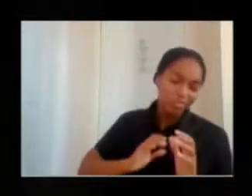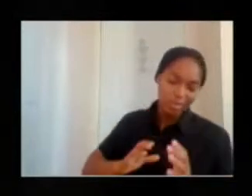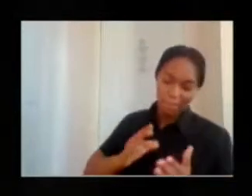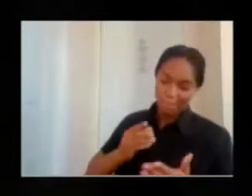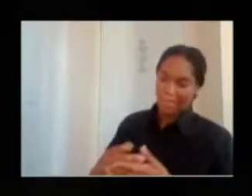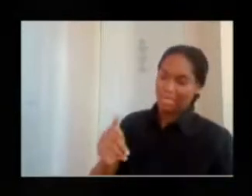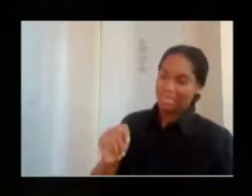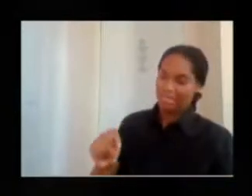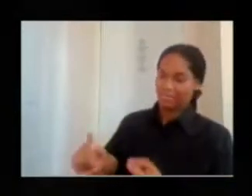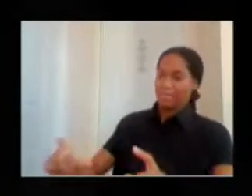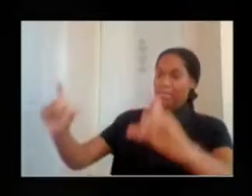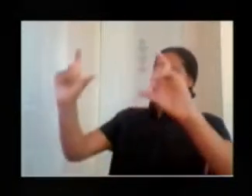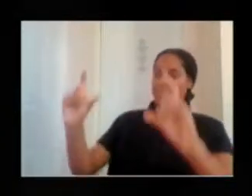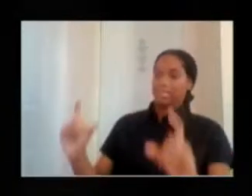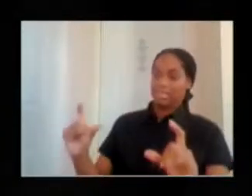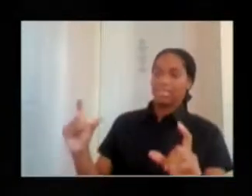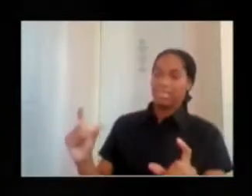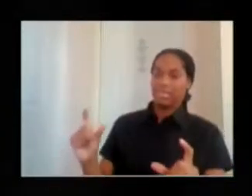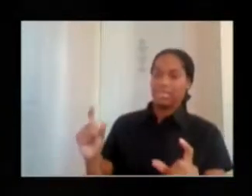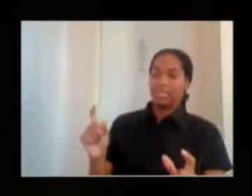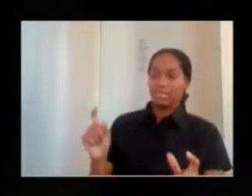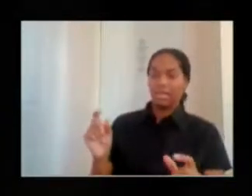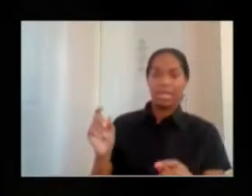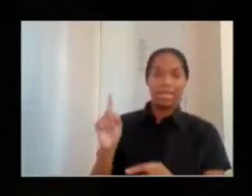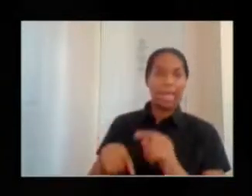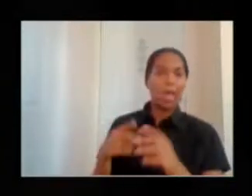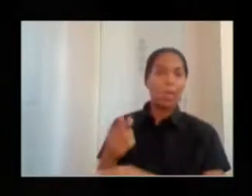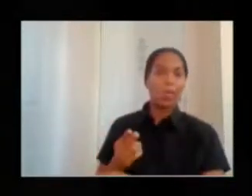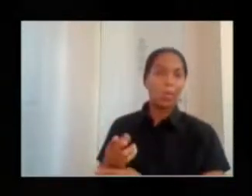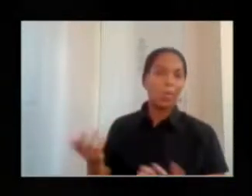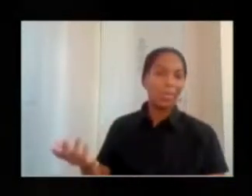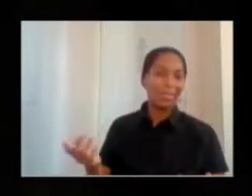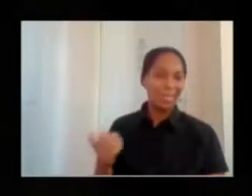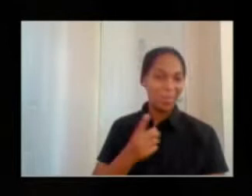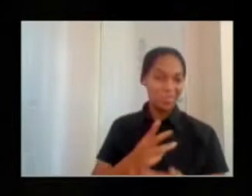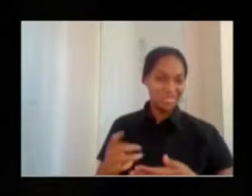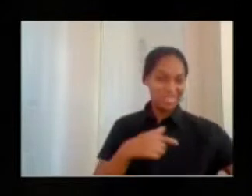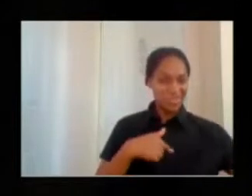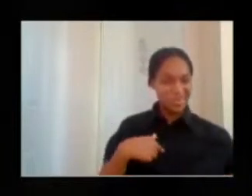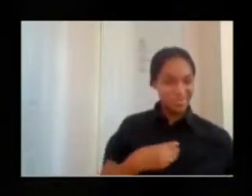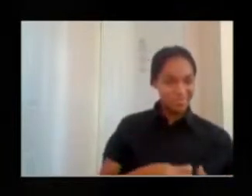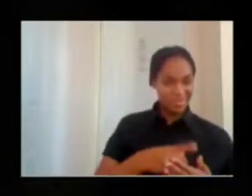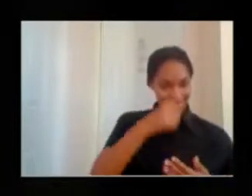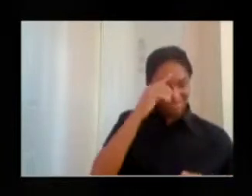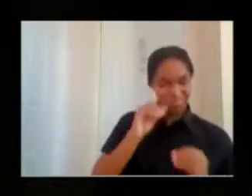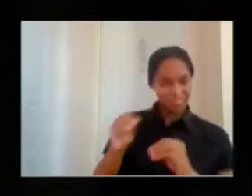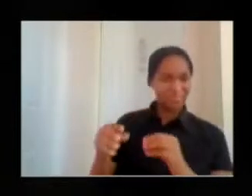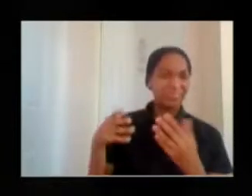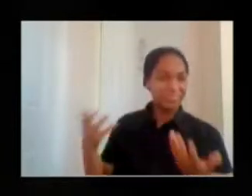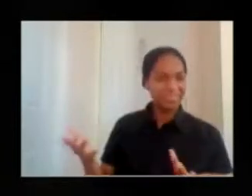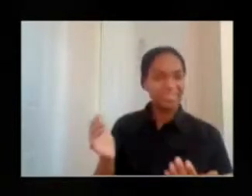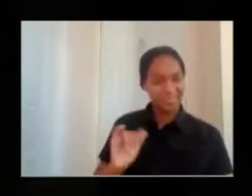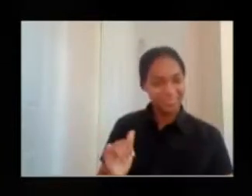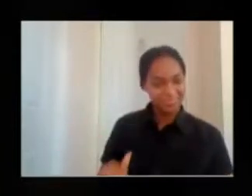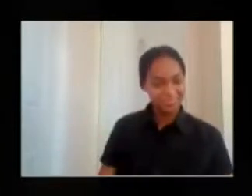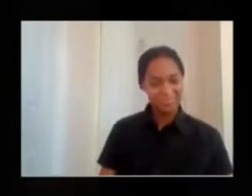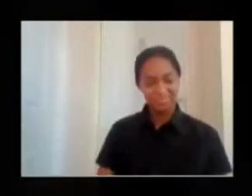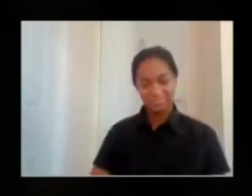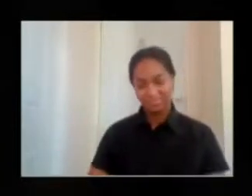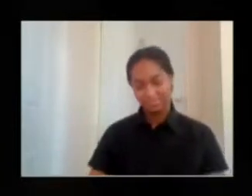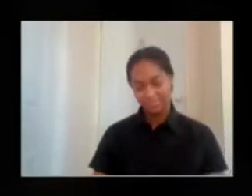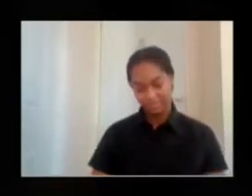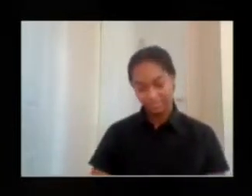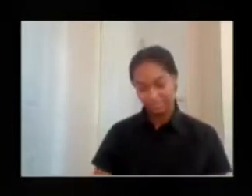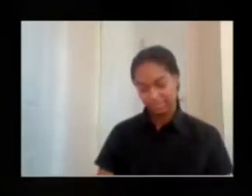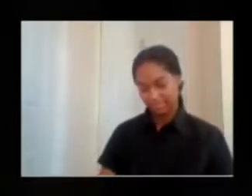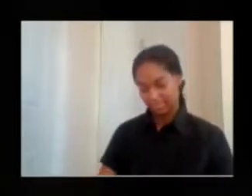with unusable feature, and it's a waste of our money to put that thing in the TV as well. So I